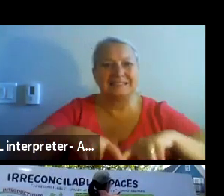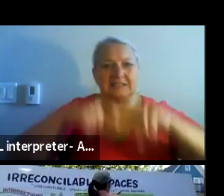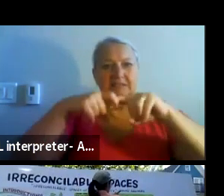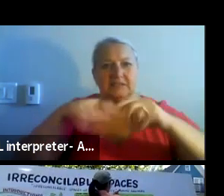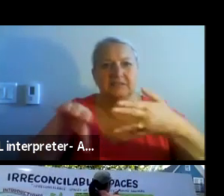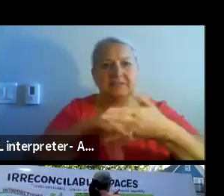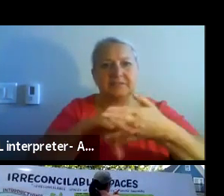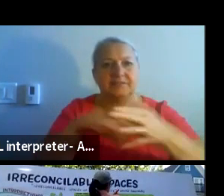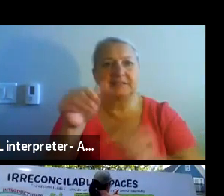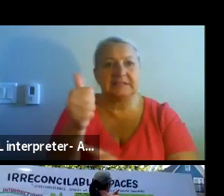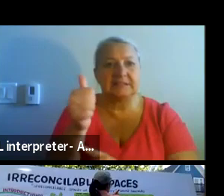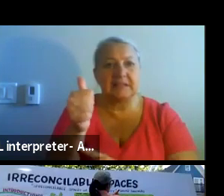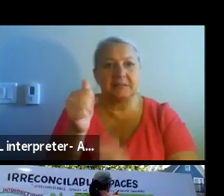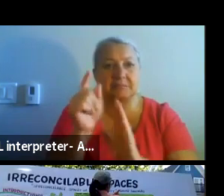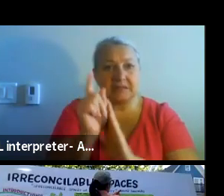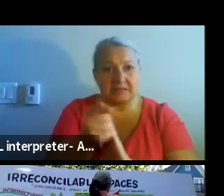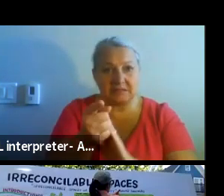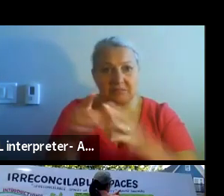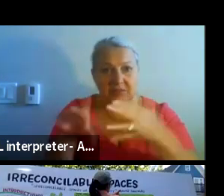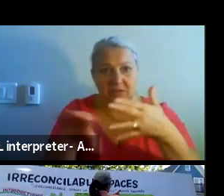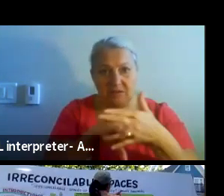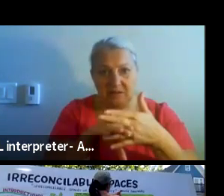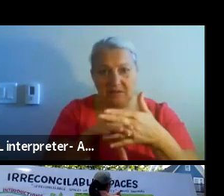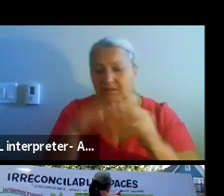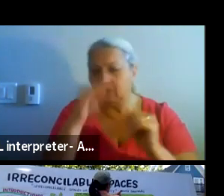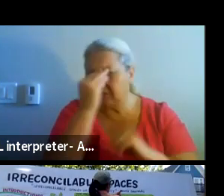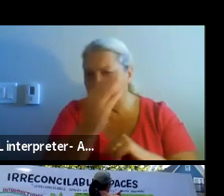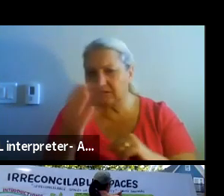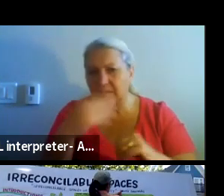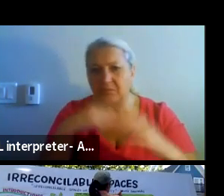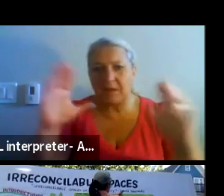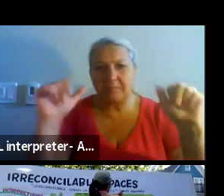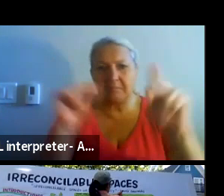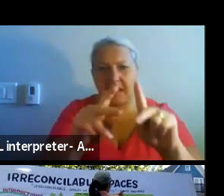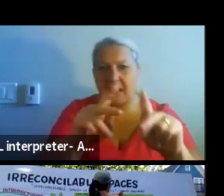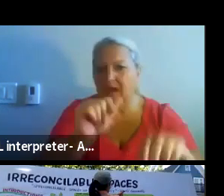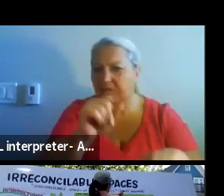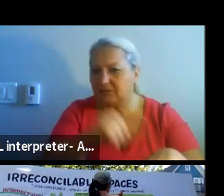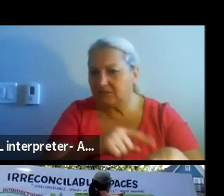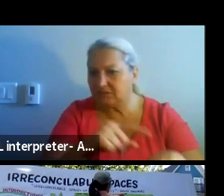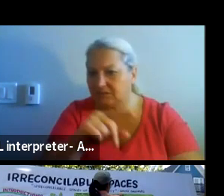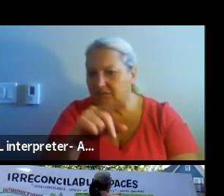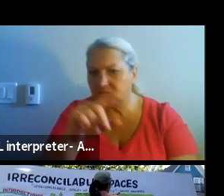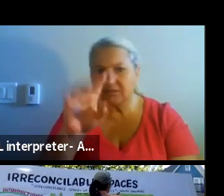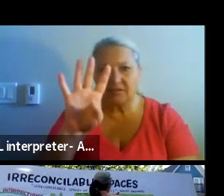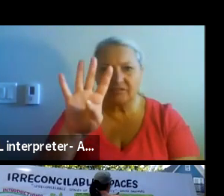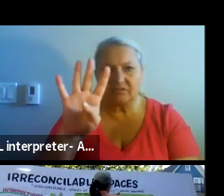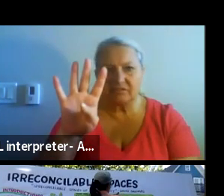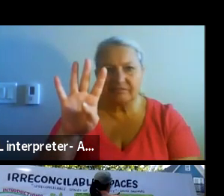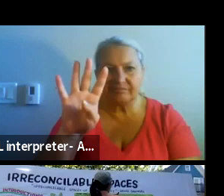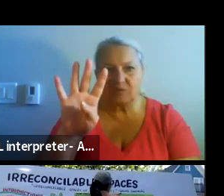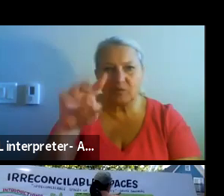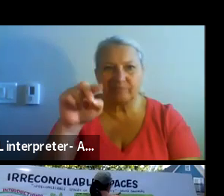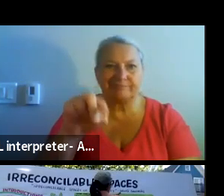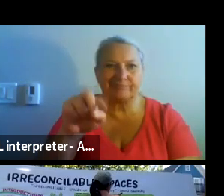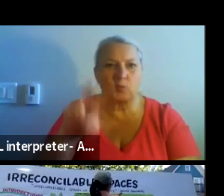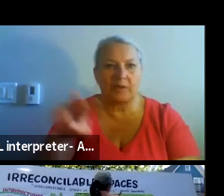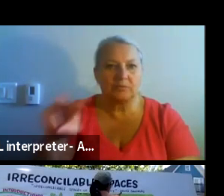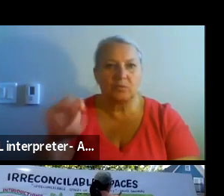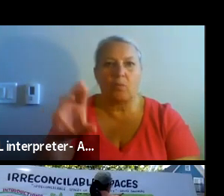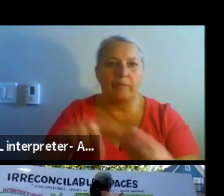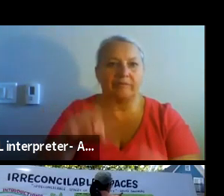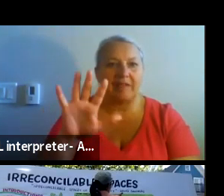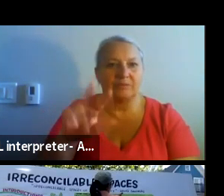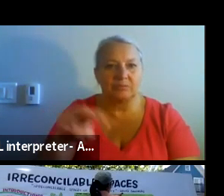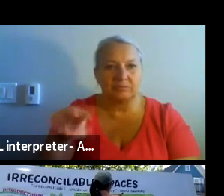10-minute break, and so we will all convene at 22 after the hour. So I will see